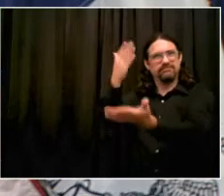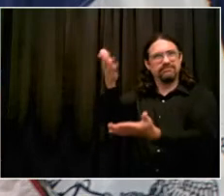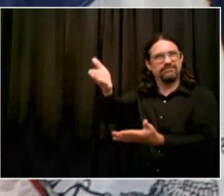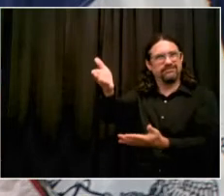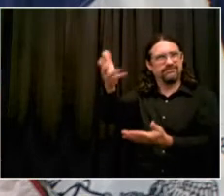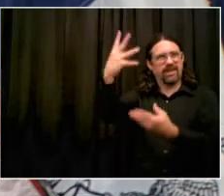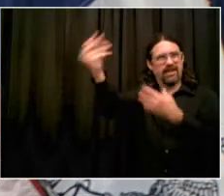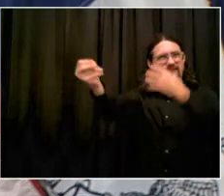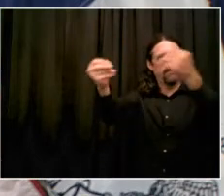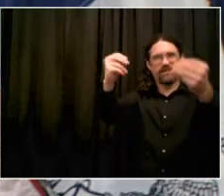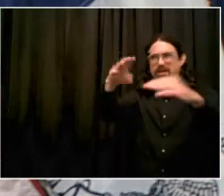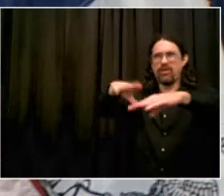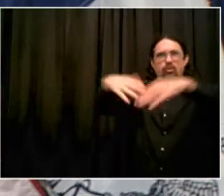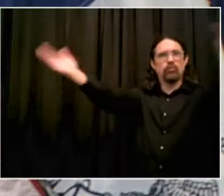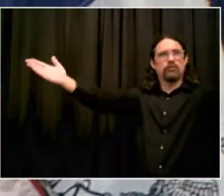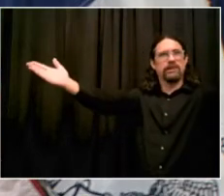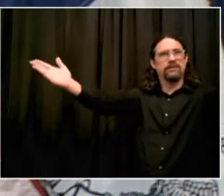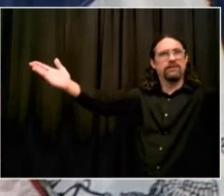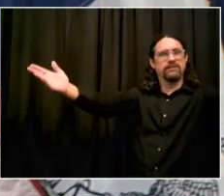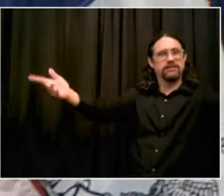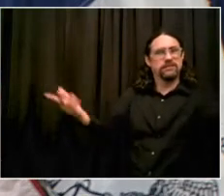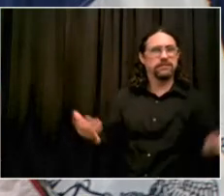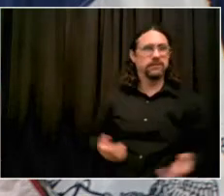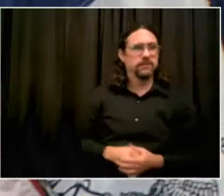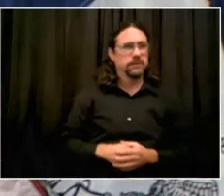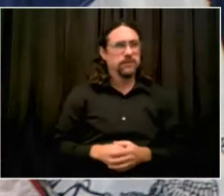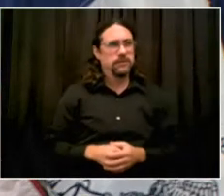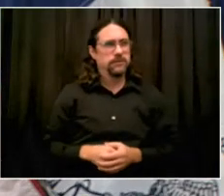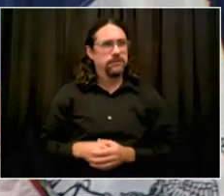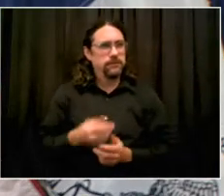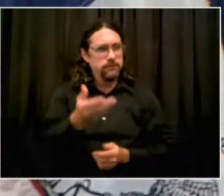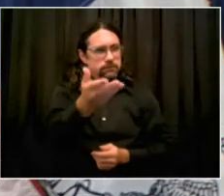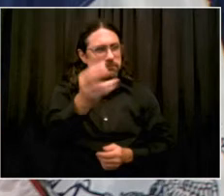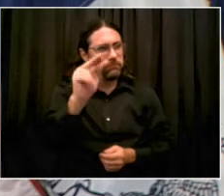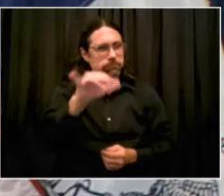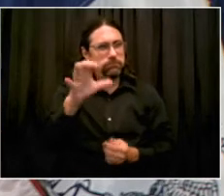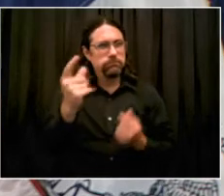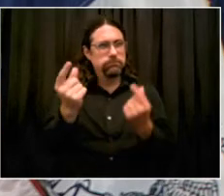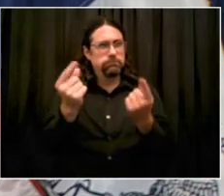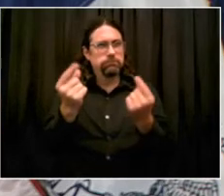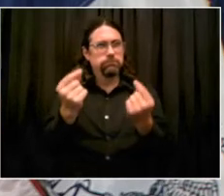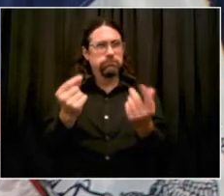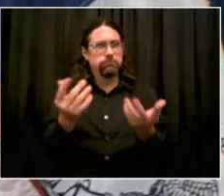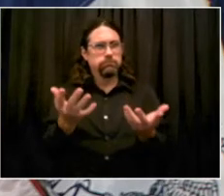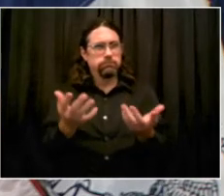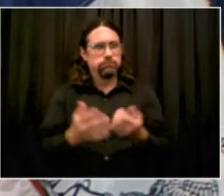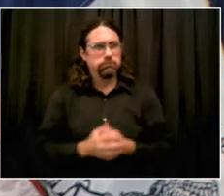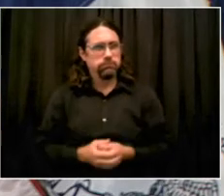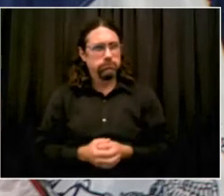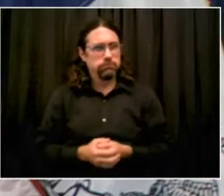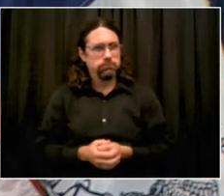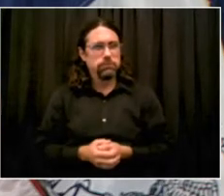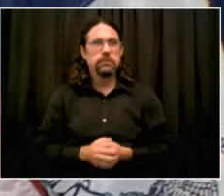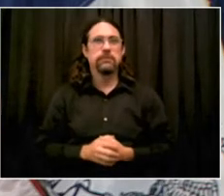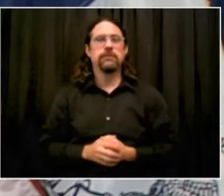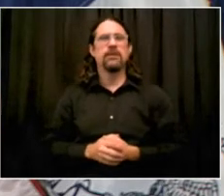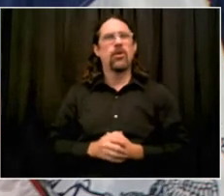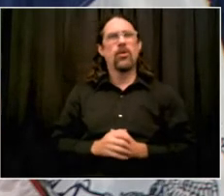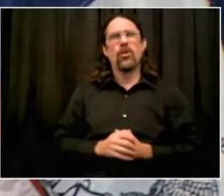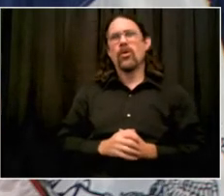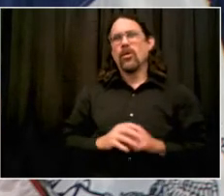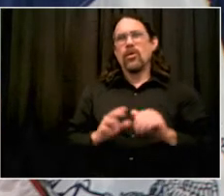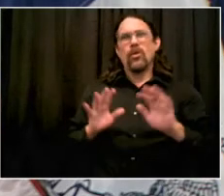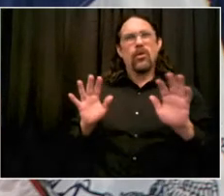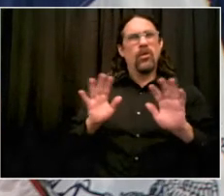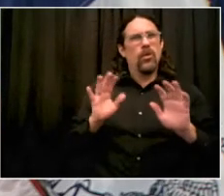Marcia. No, it's not acceptable. It's not acceptable on any level. God forbid someone is addicted to a drug. Our job is to